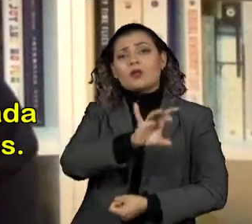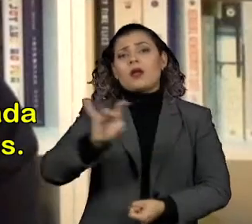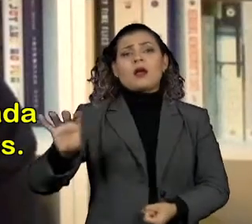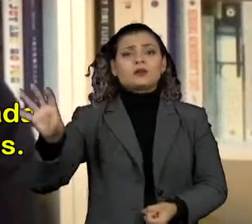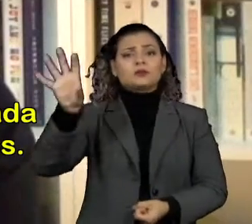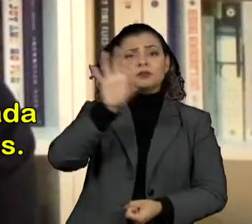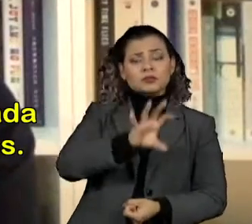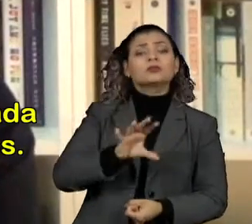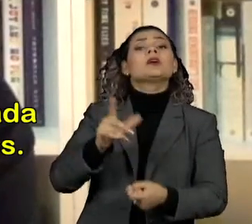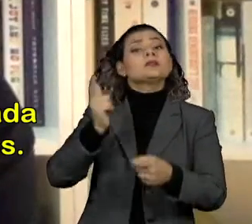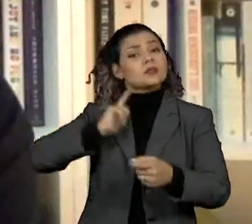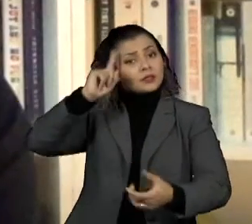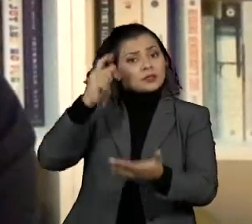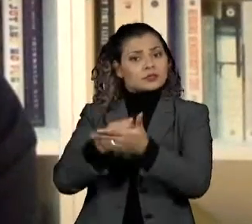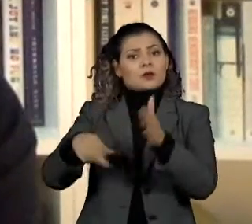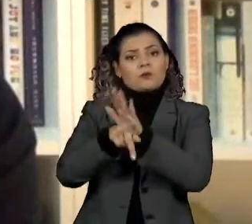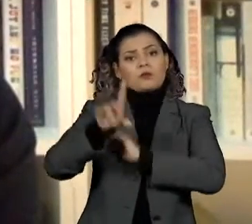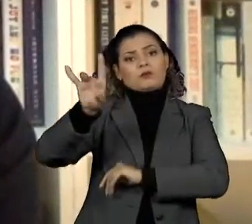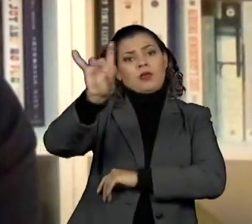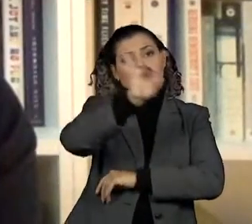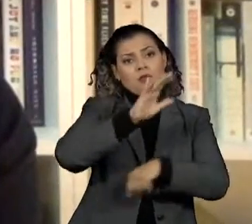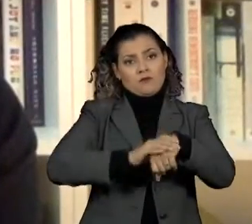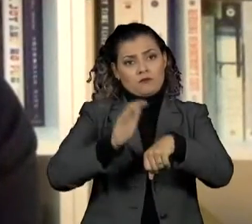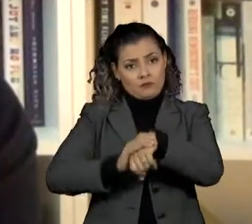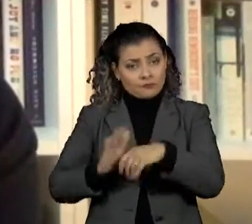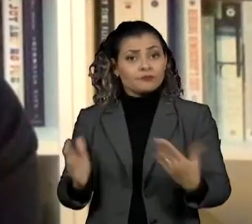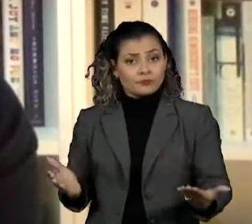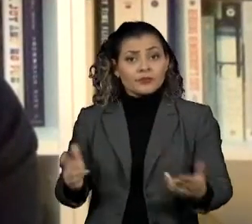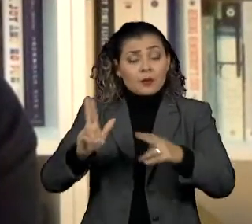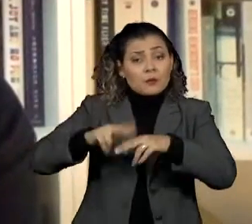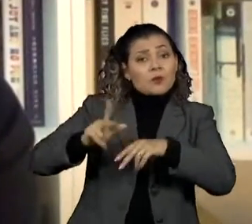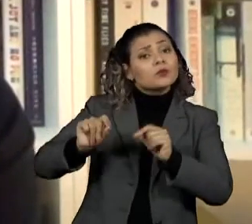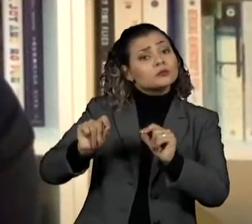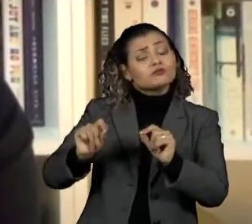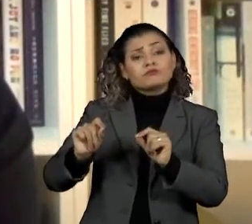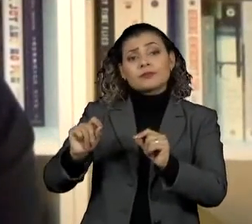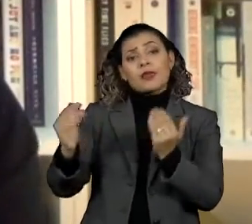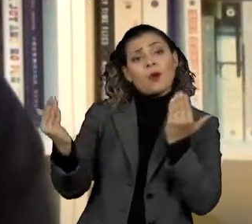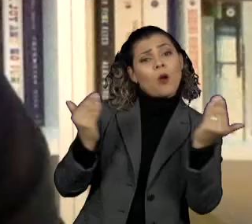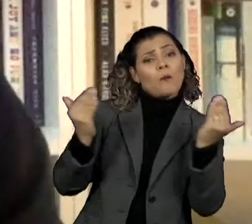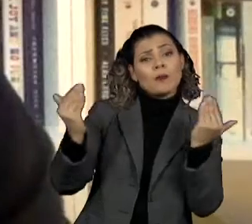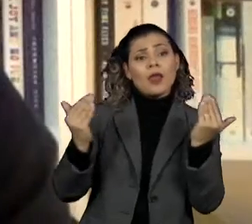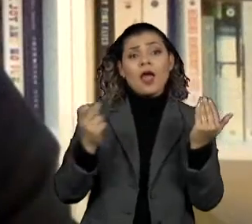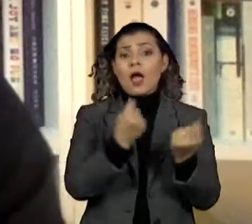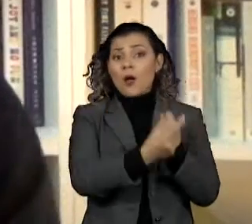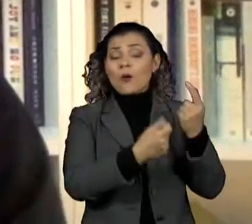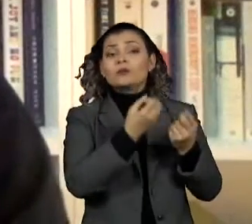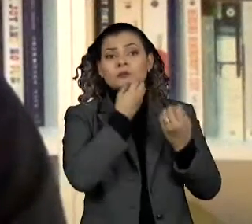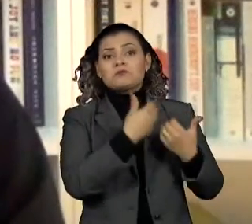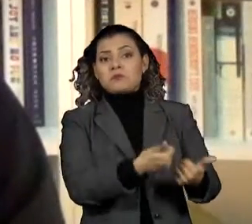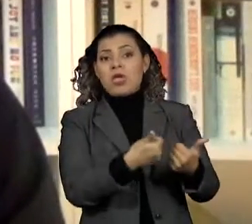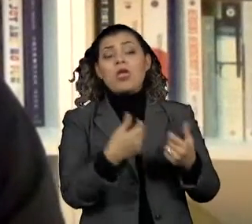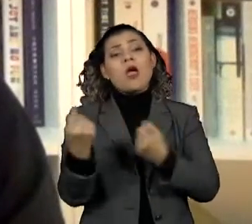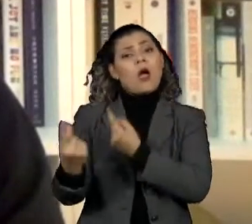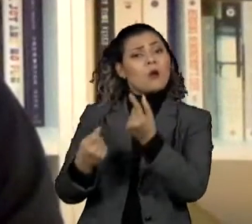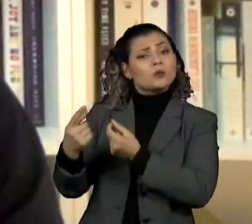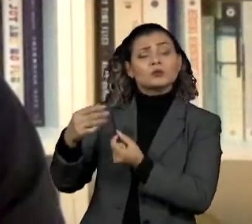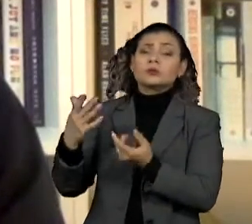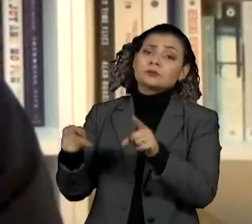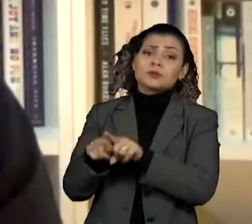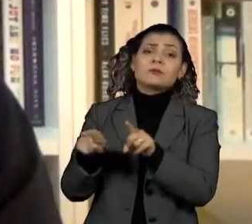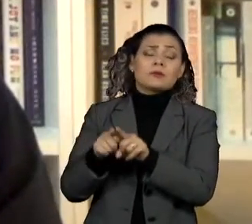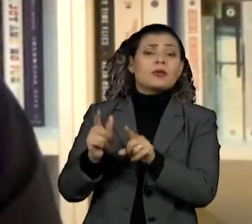make individual decisions. The countries that have done well in comparison have highly centralized